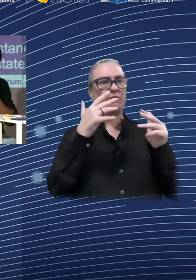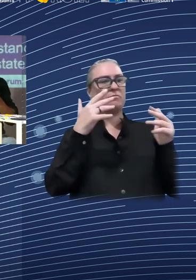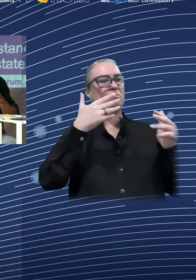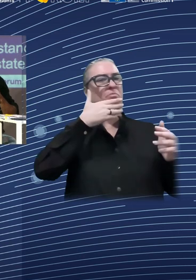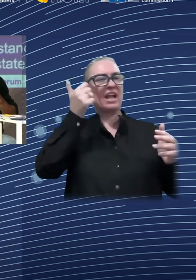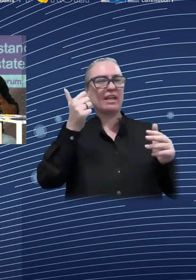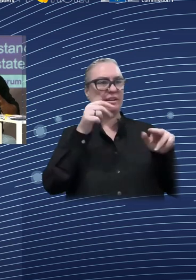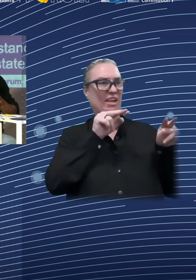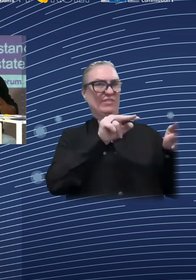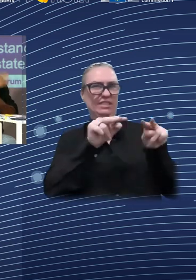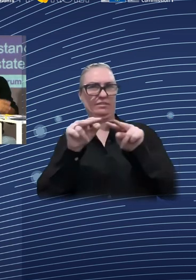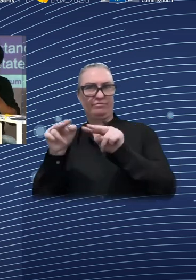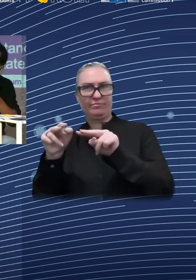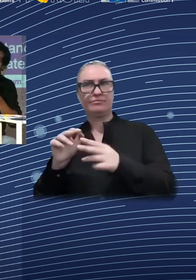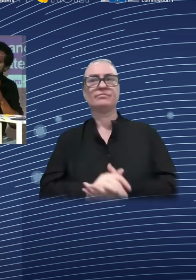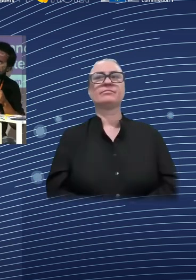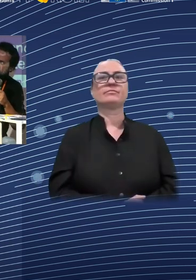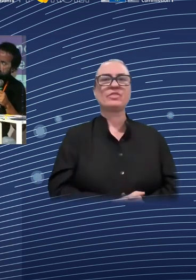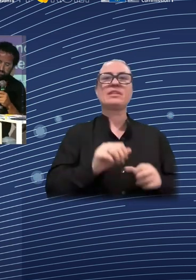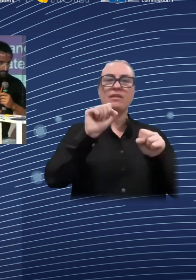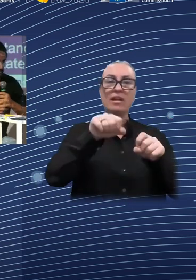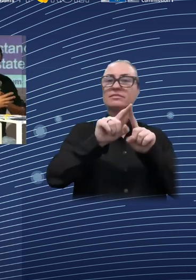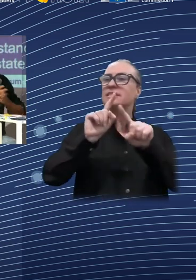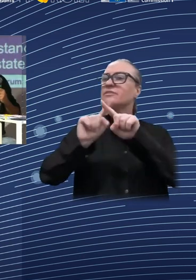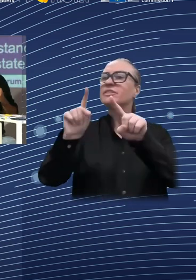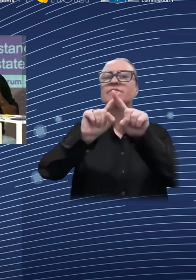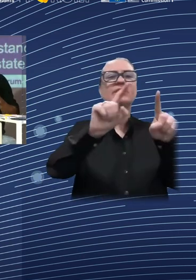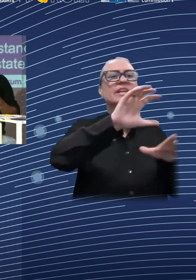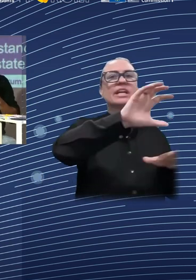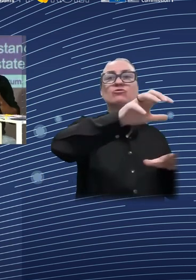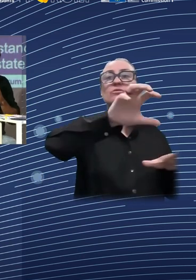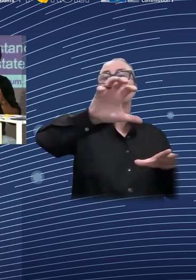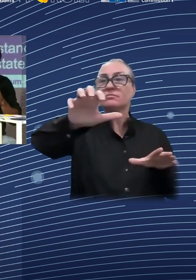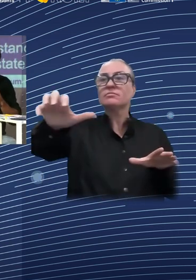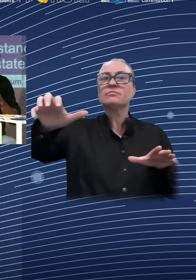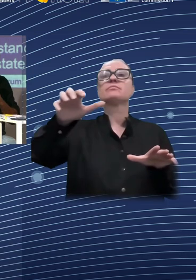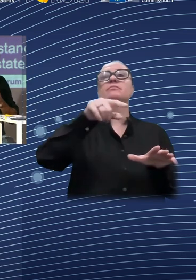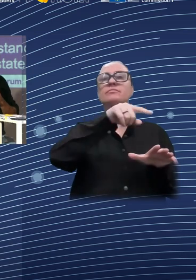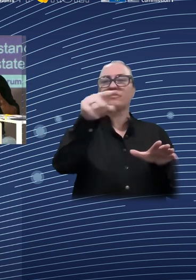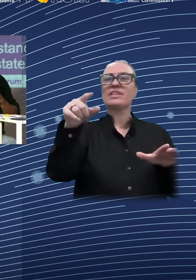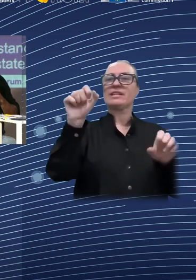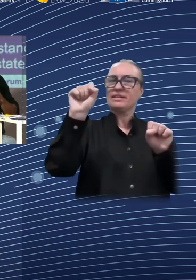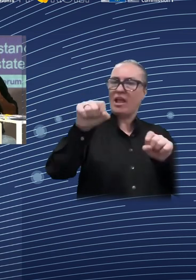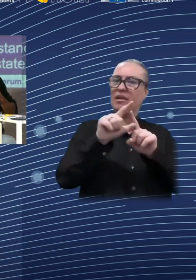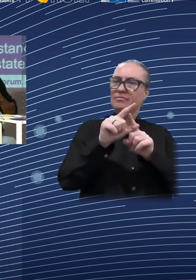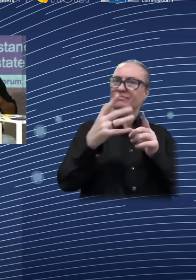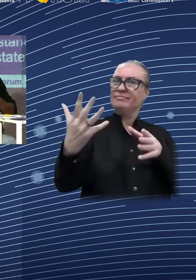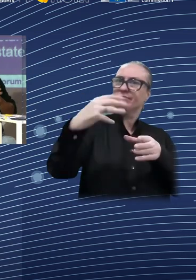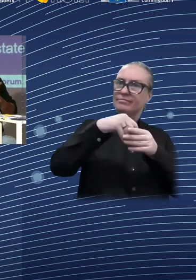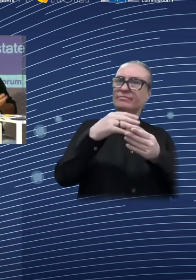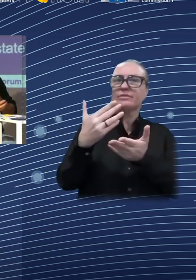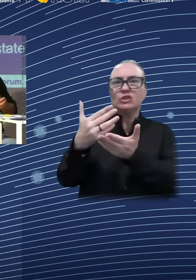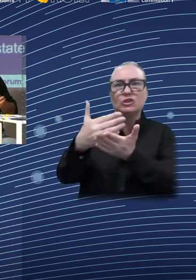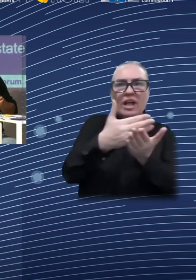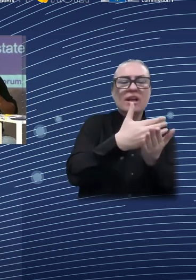to, what should we do in the next year together, what should we improve, what are the skills that are more